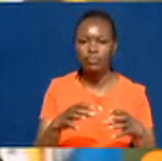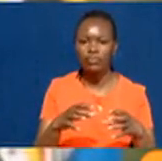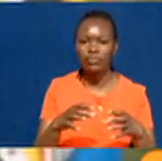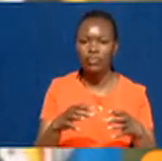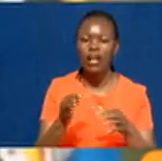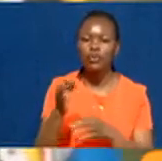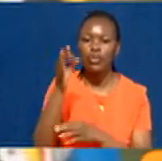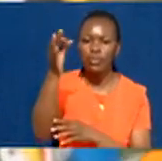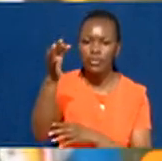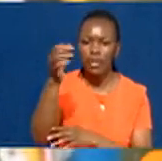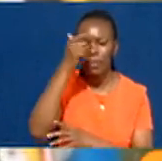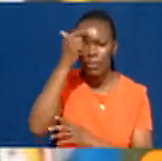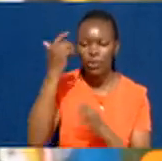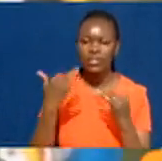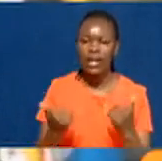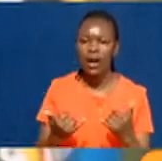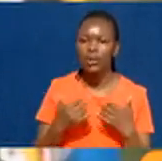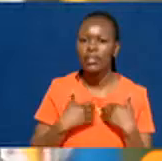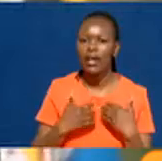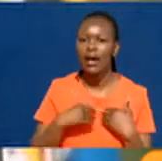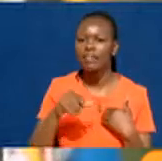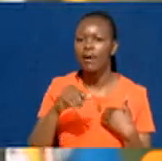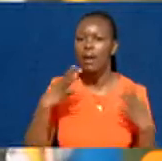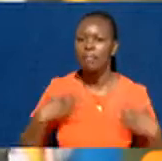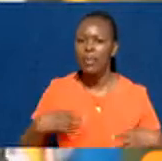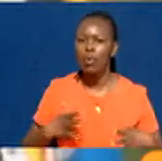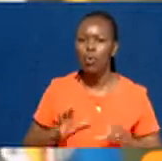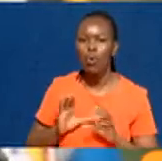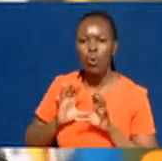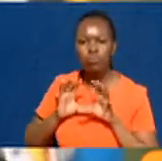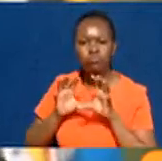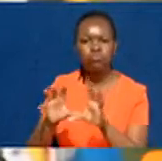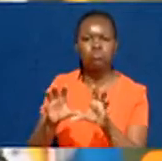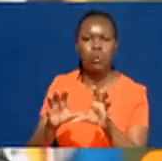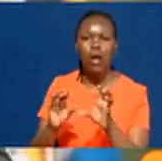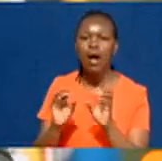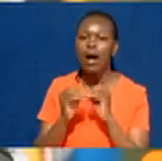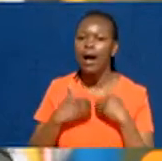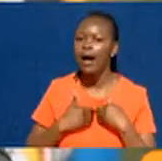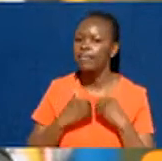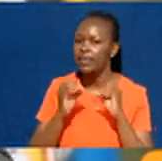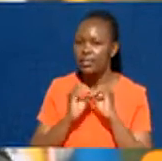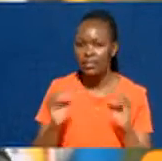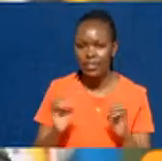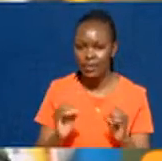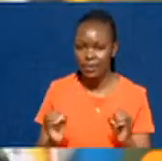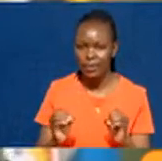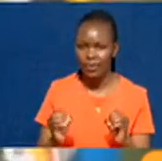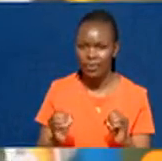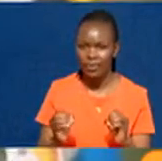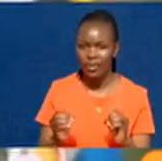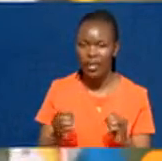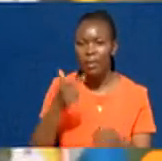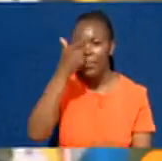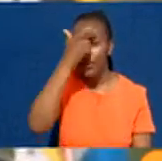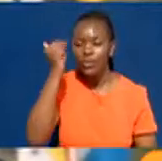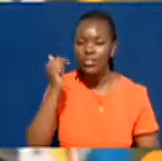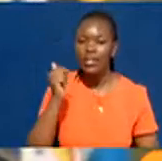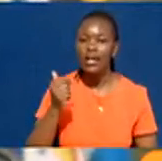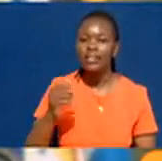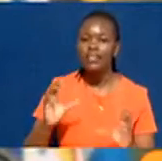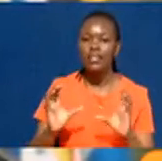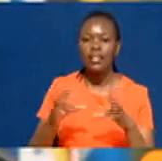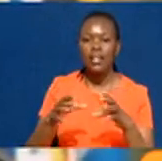the instruments of blackmail, threats, and intimidation. Because they have built their